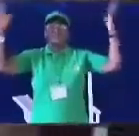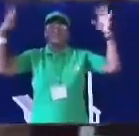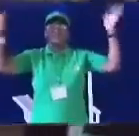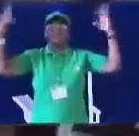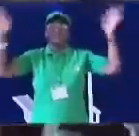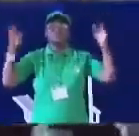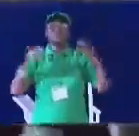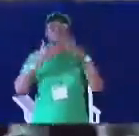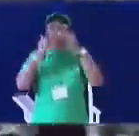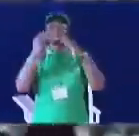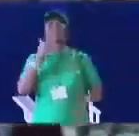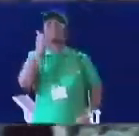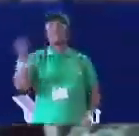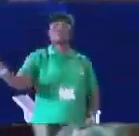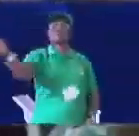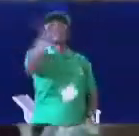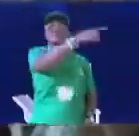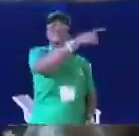Thank you.